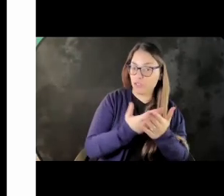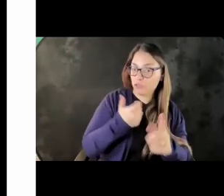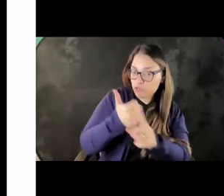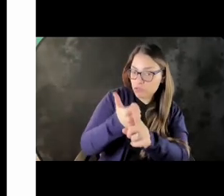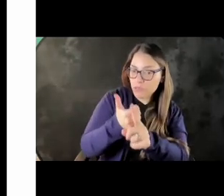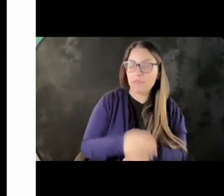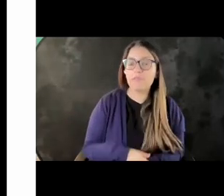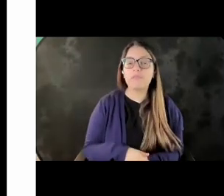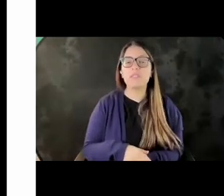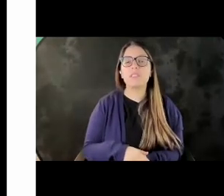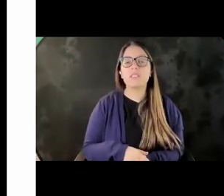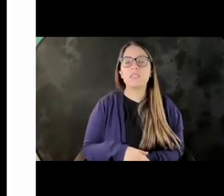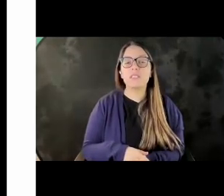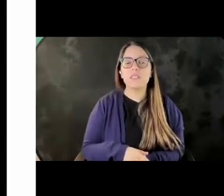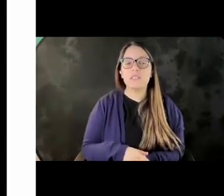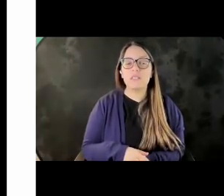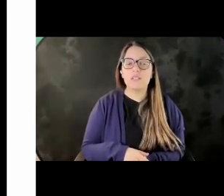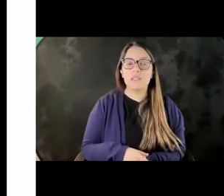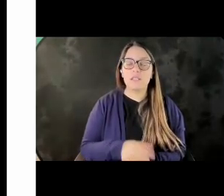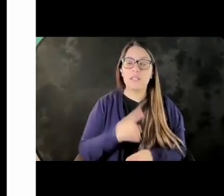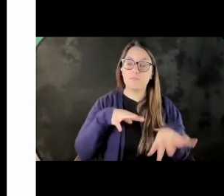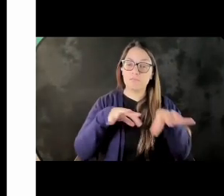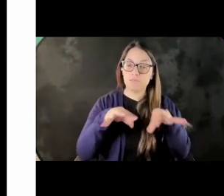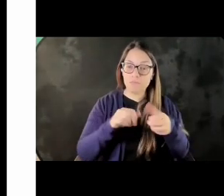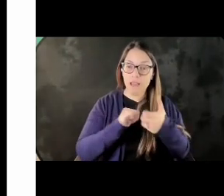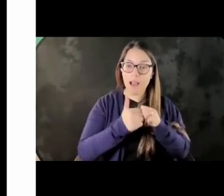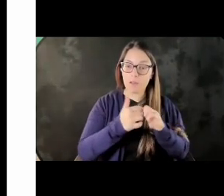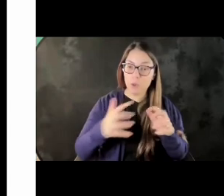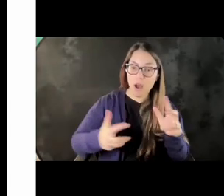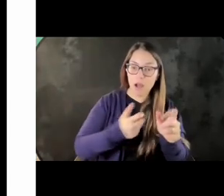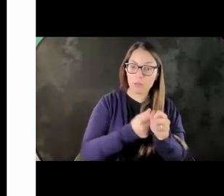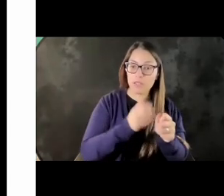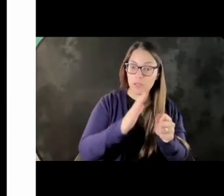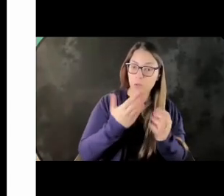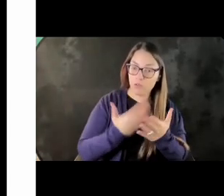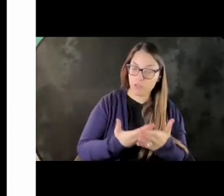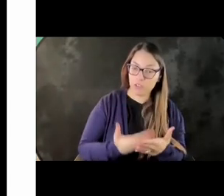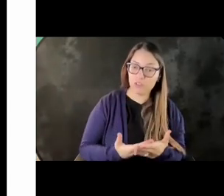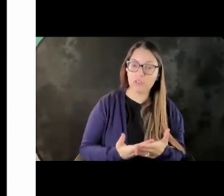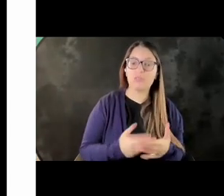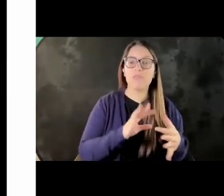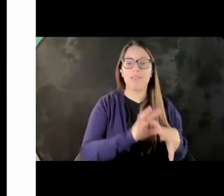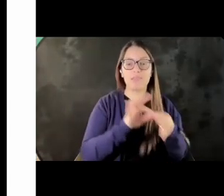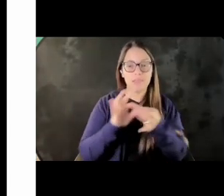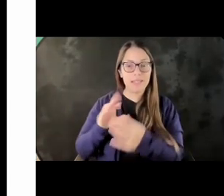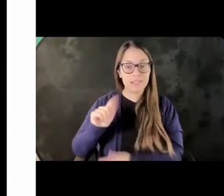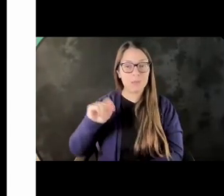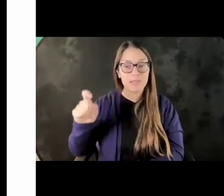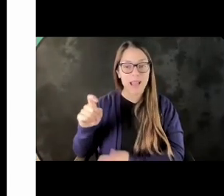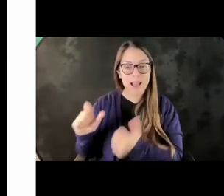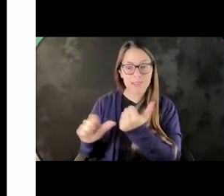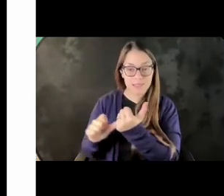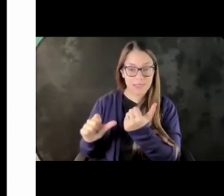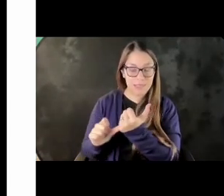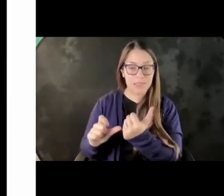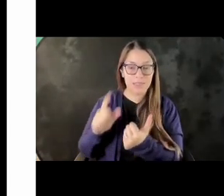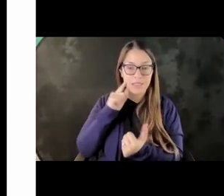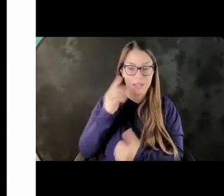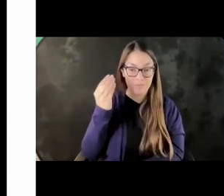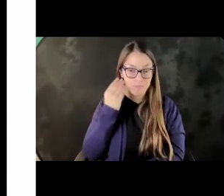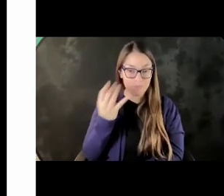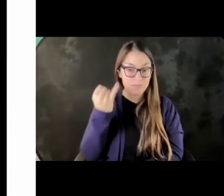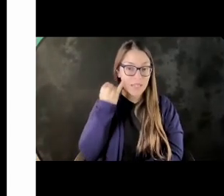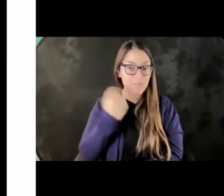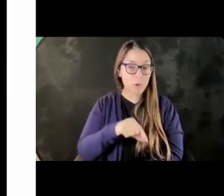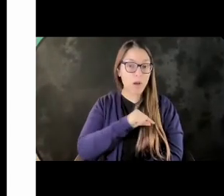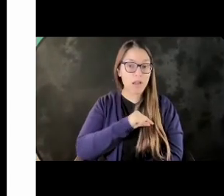about updating your records. It links you to an interactive tax assistant that lets you know if you qualify for some of the credits